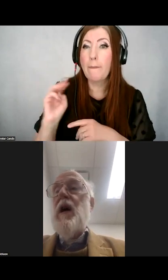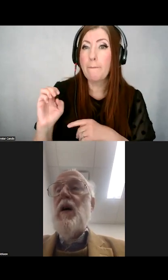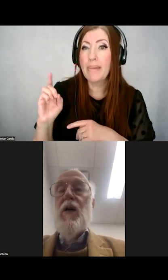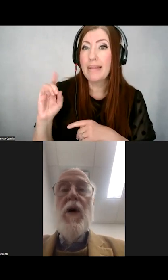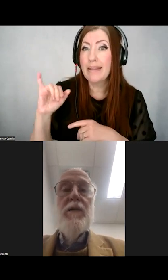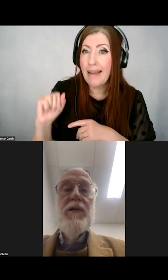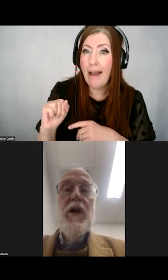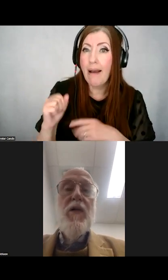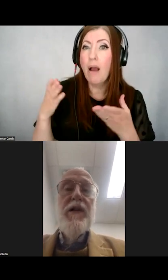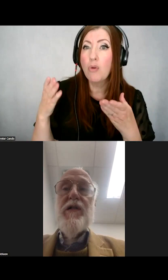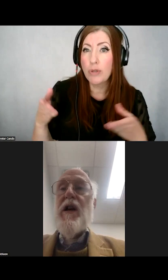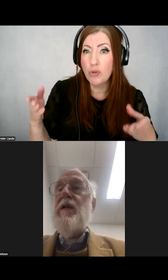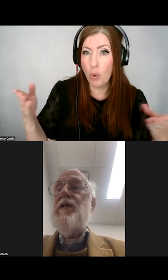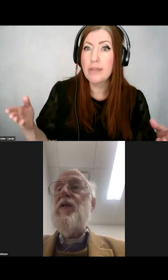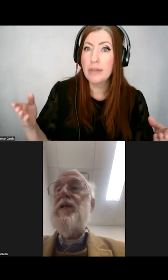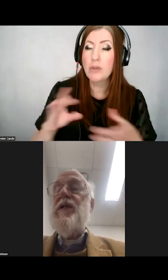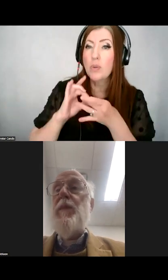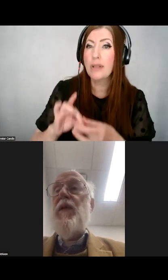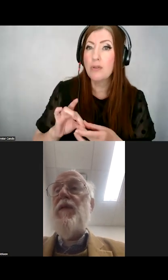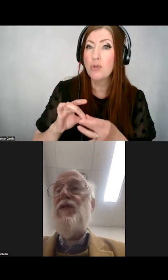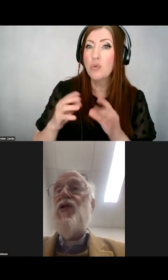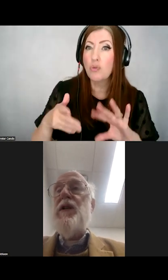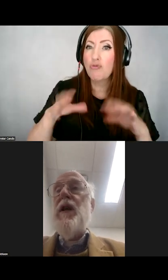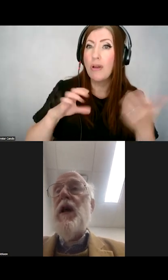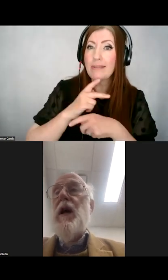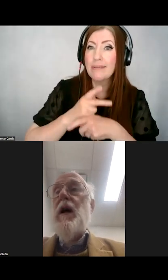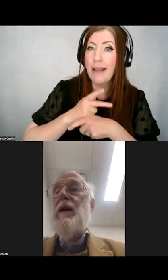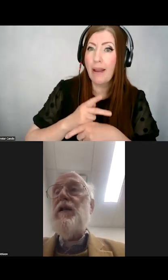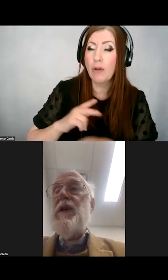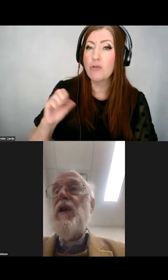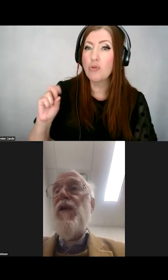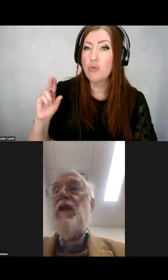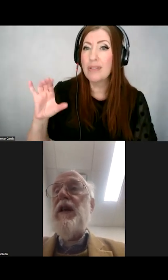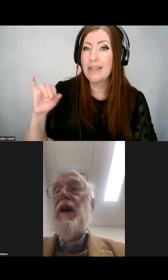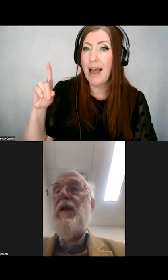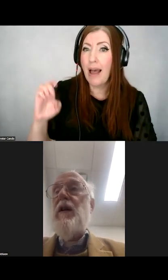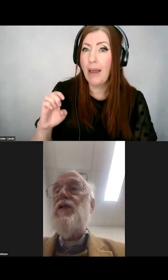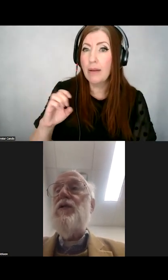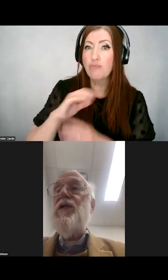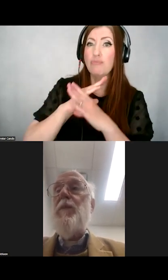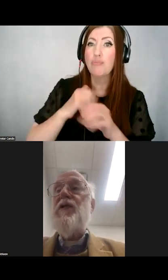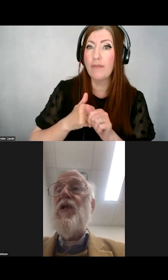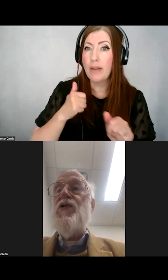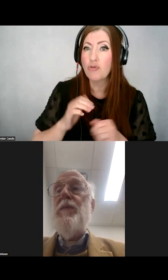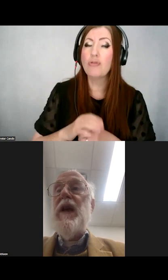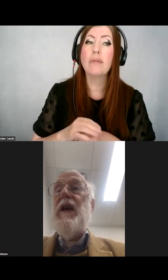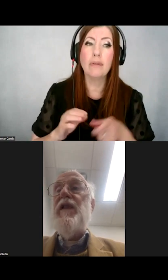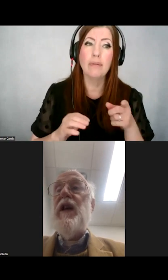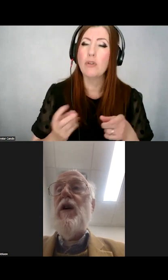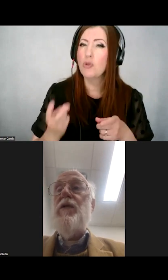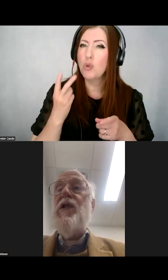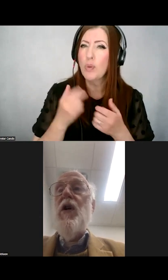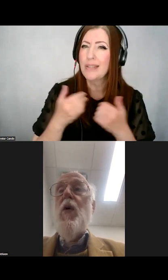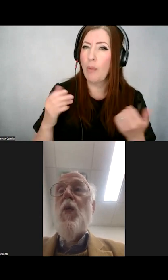resources around crisis care and suicide prevention. Specifically, there are 2 separate social